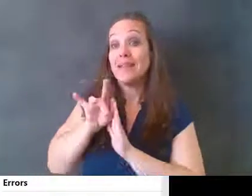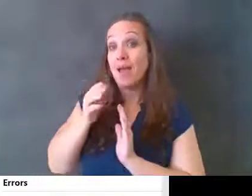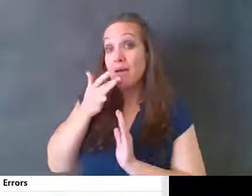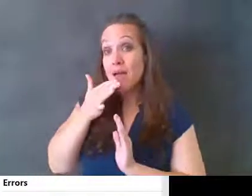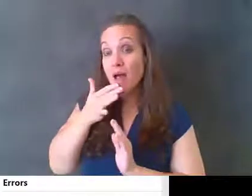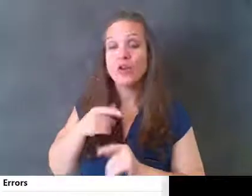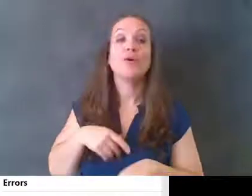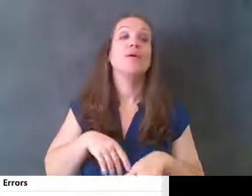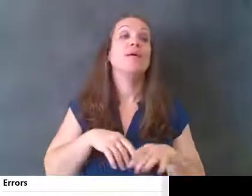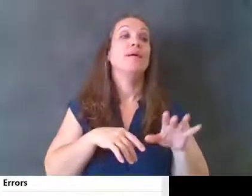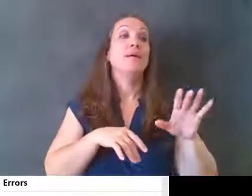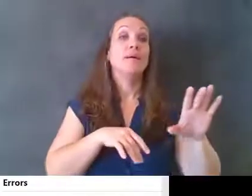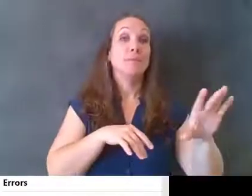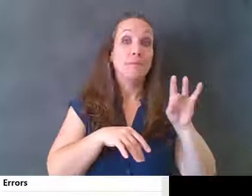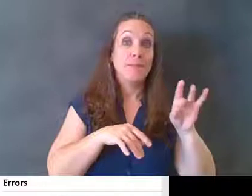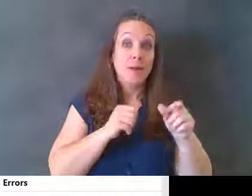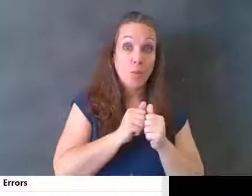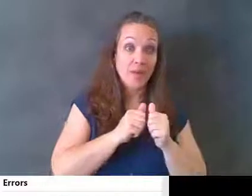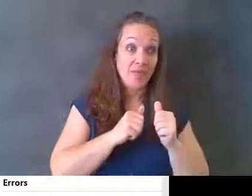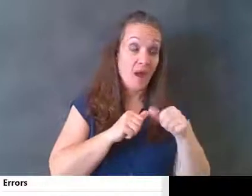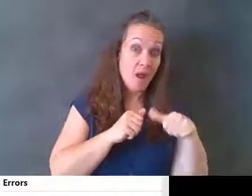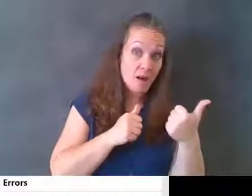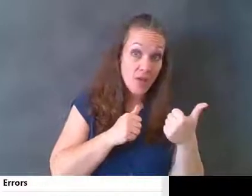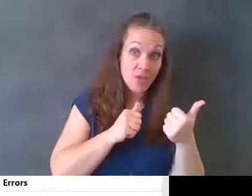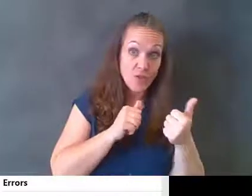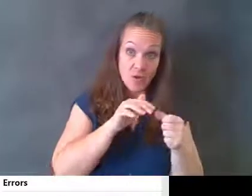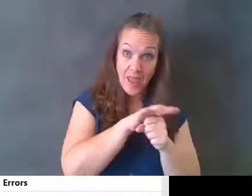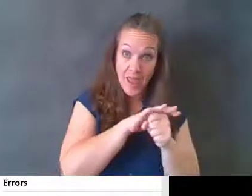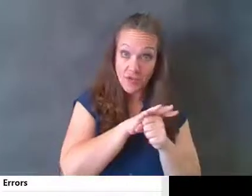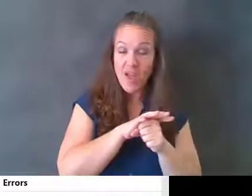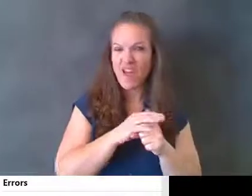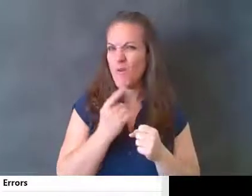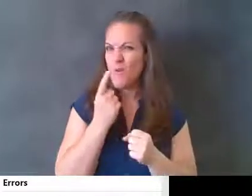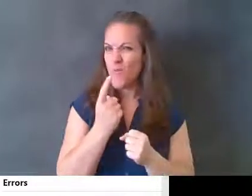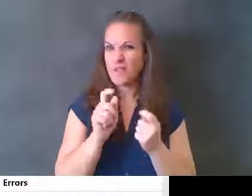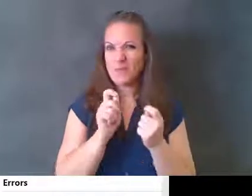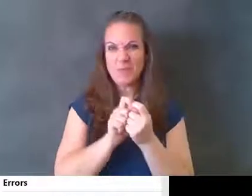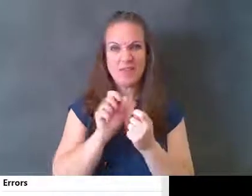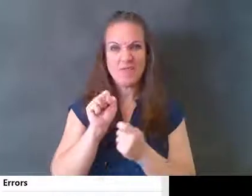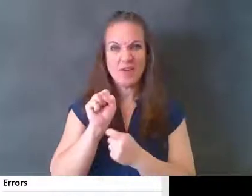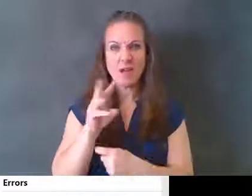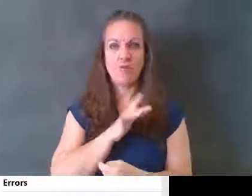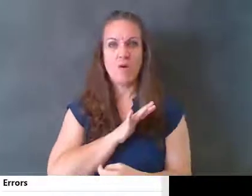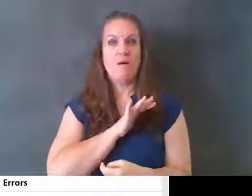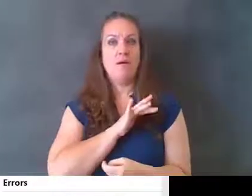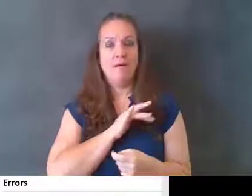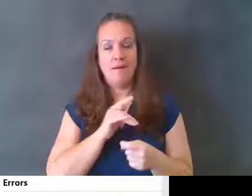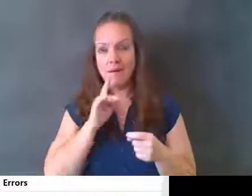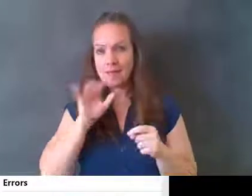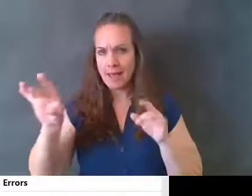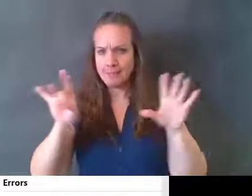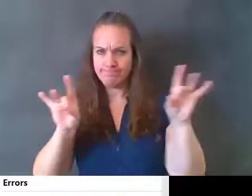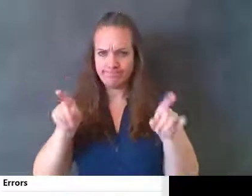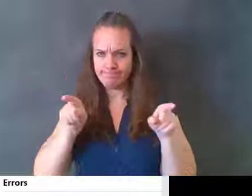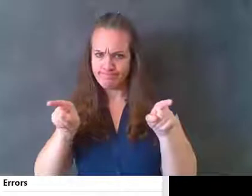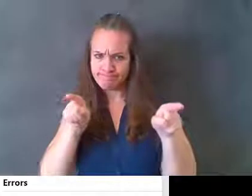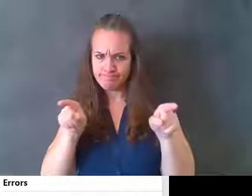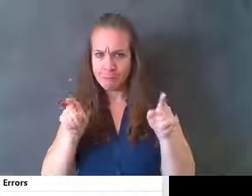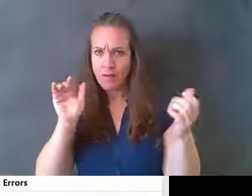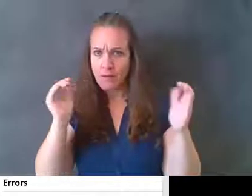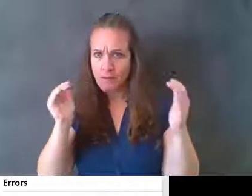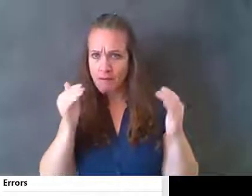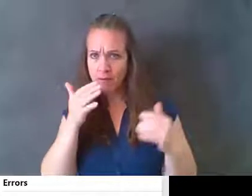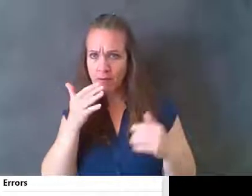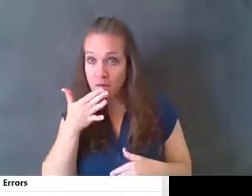on one section of your document with the color on another section and see if those are accessible. And then there's another contrast